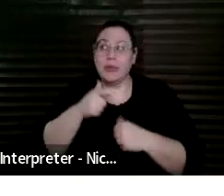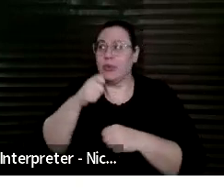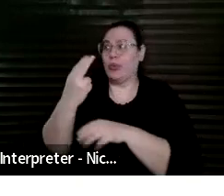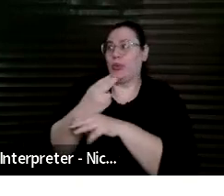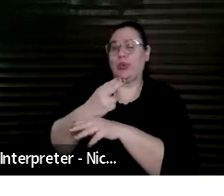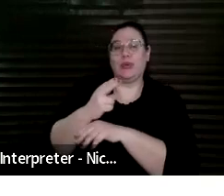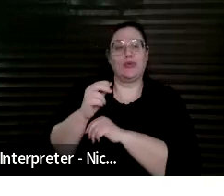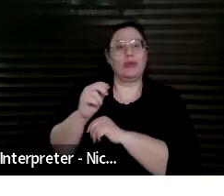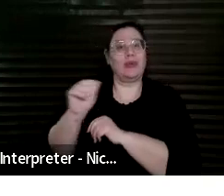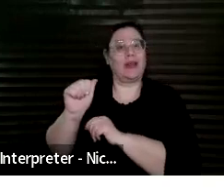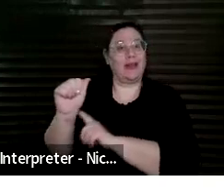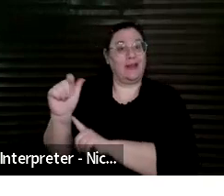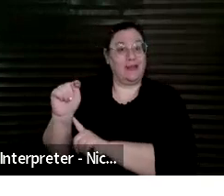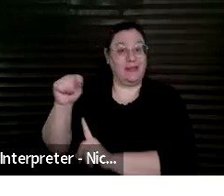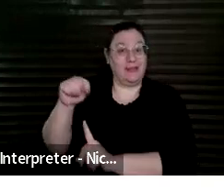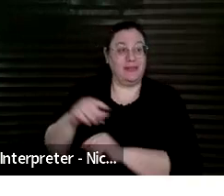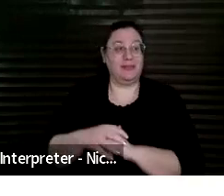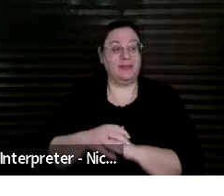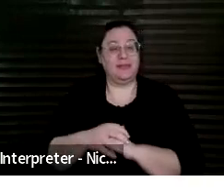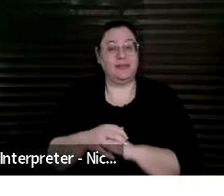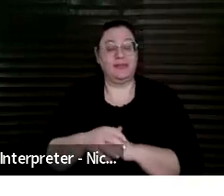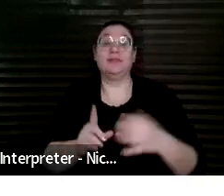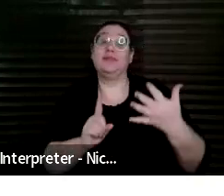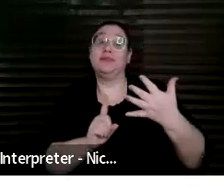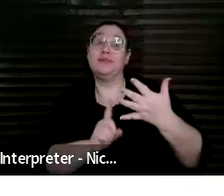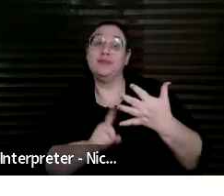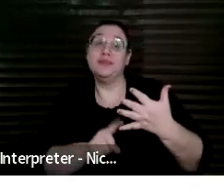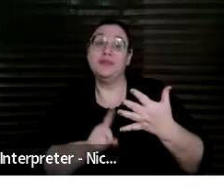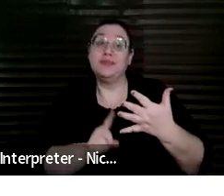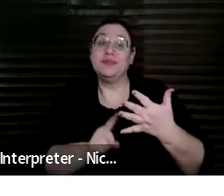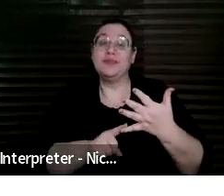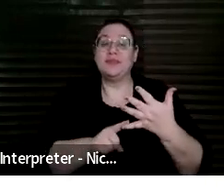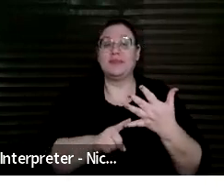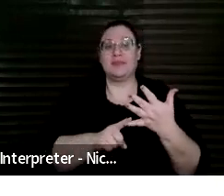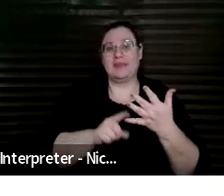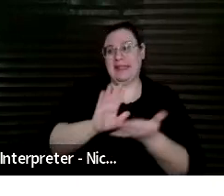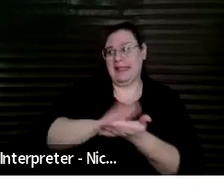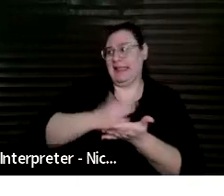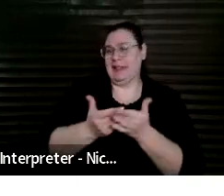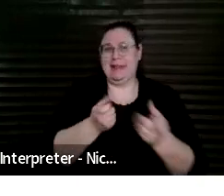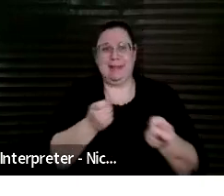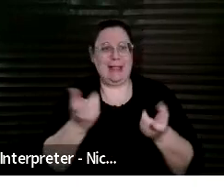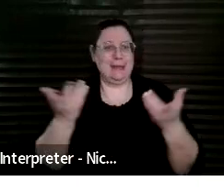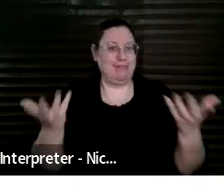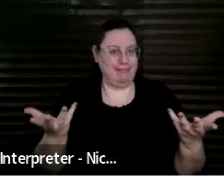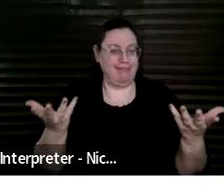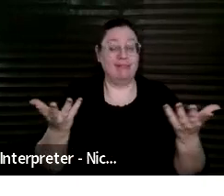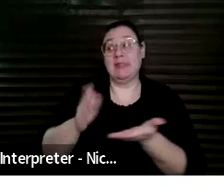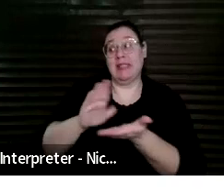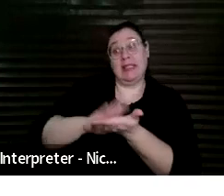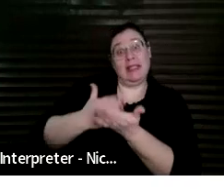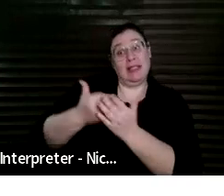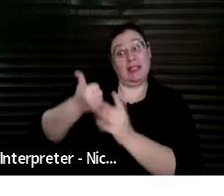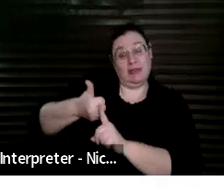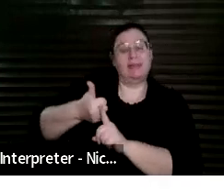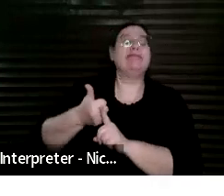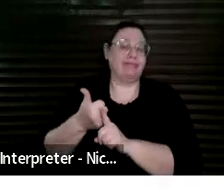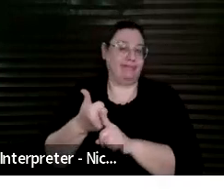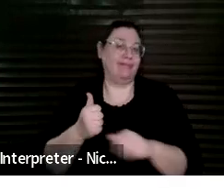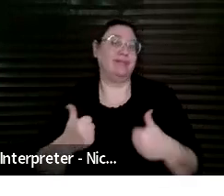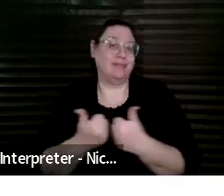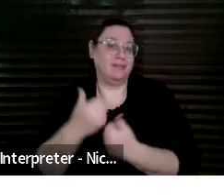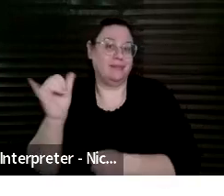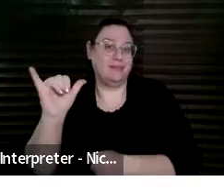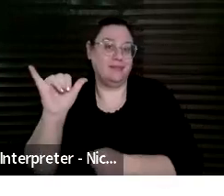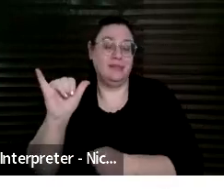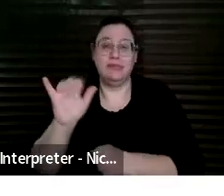devices. Challenge 5, managing in the kitchen. The kitchen can also present challenges.